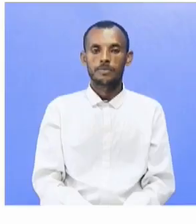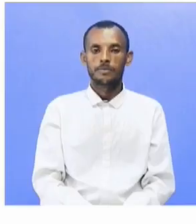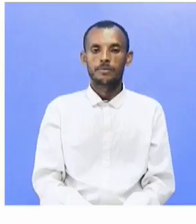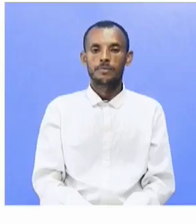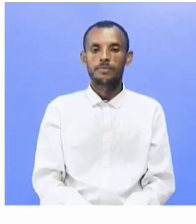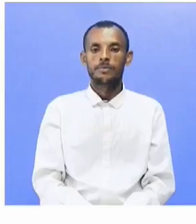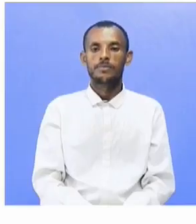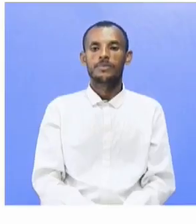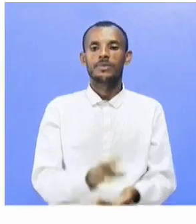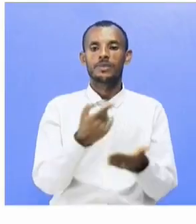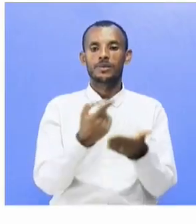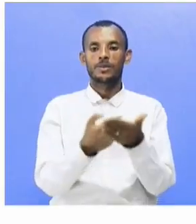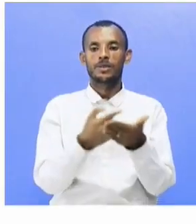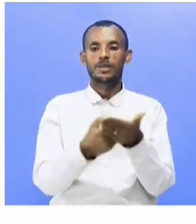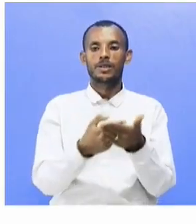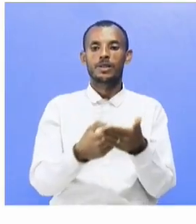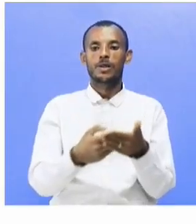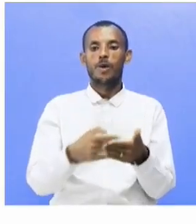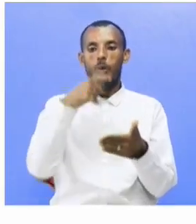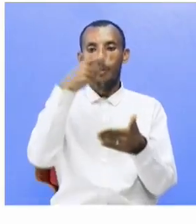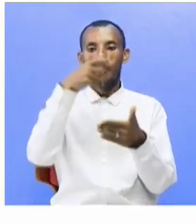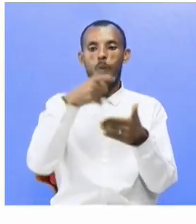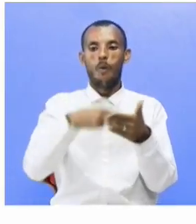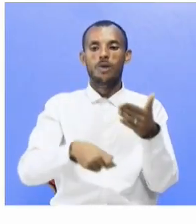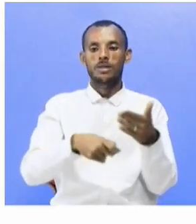In short, symbolically, CP.